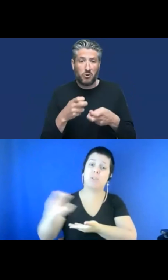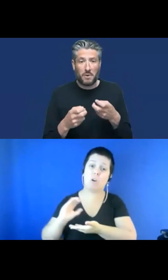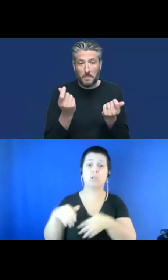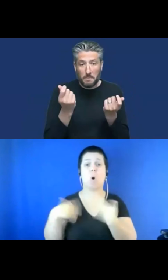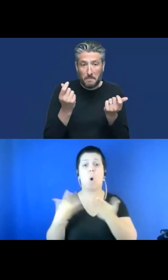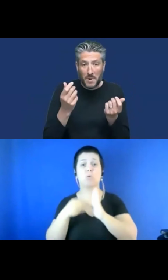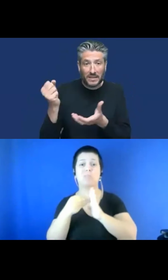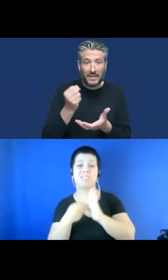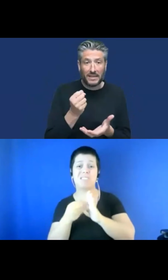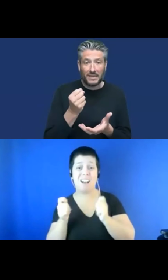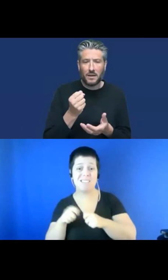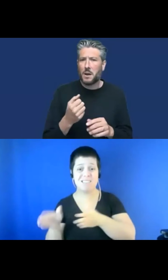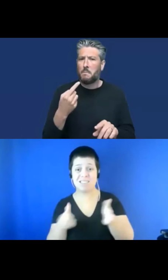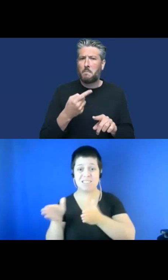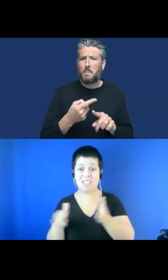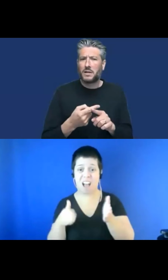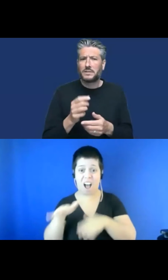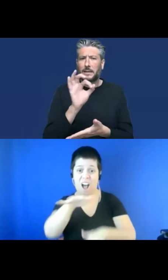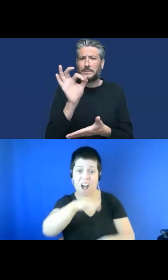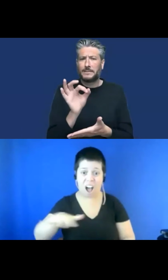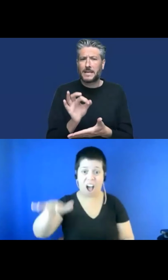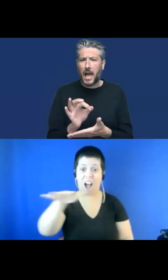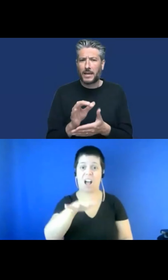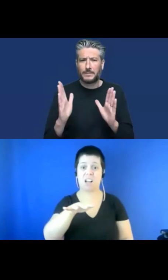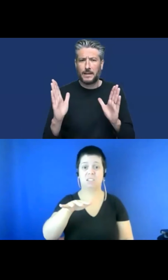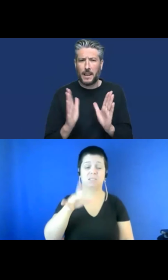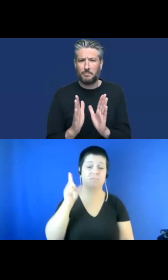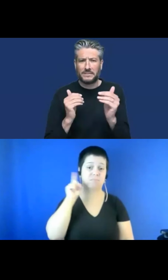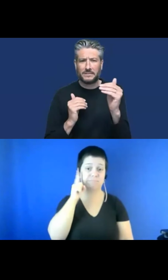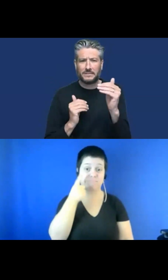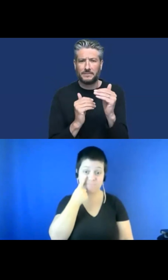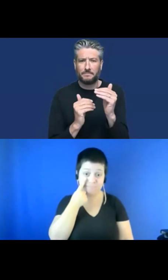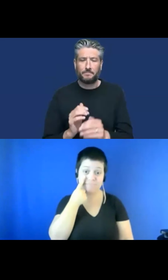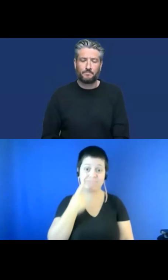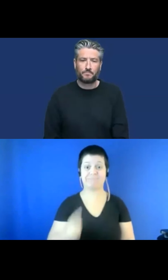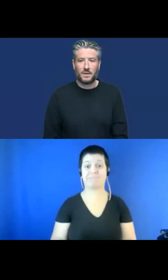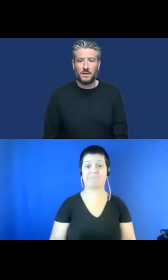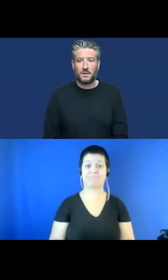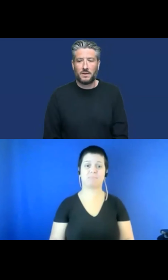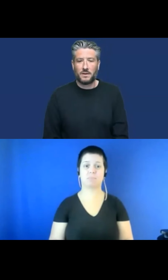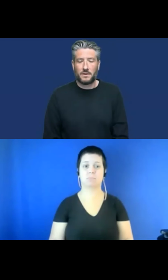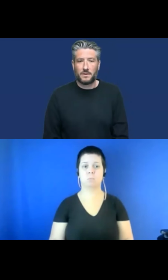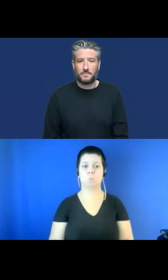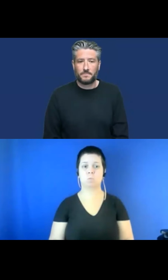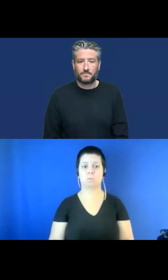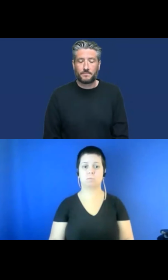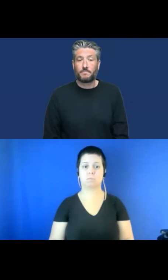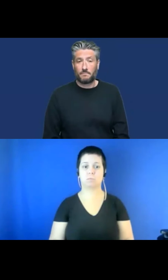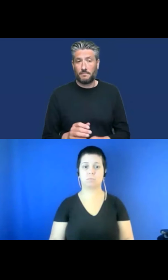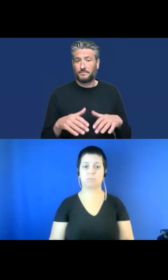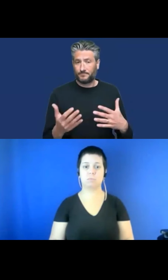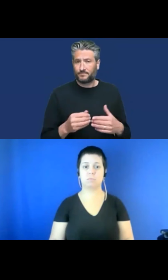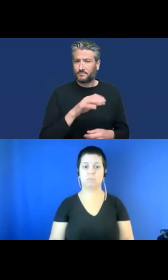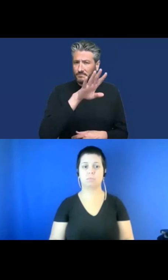possible within the deafblind space. You can explore the themes of this study